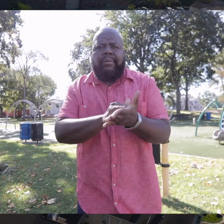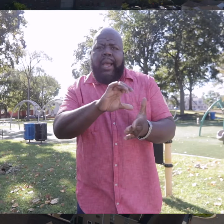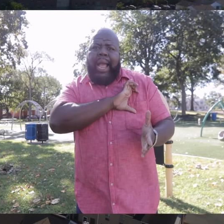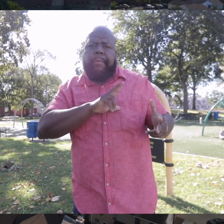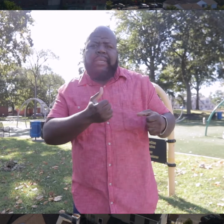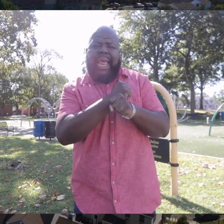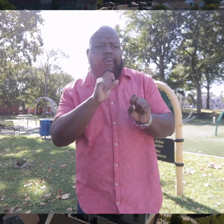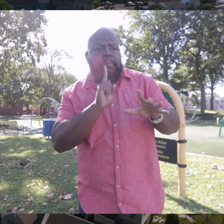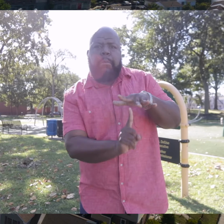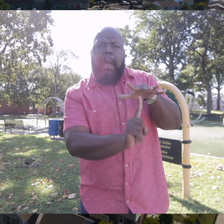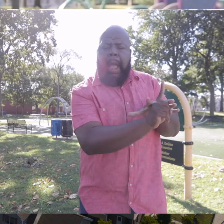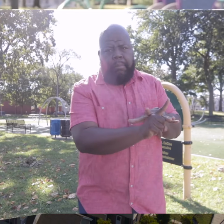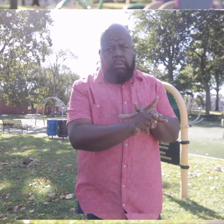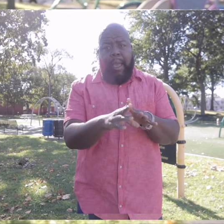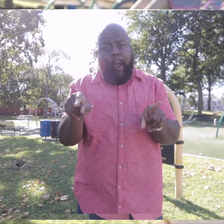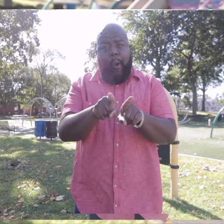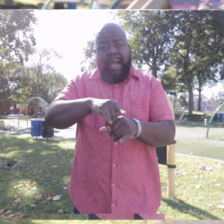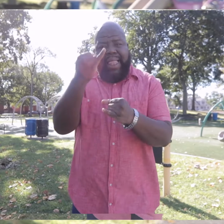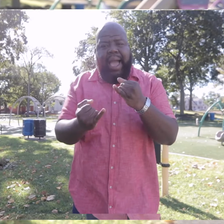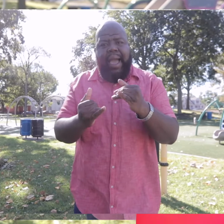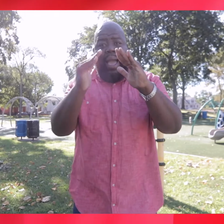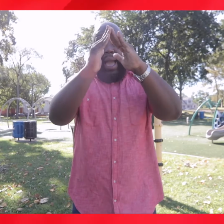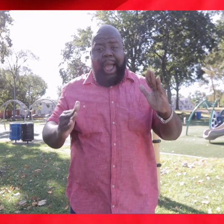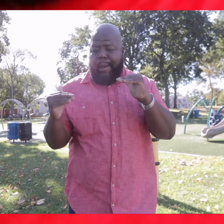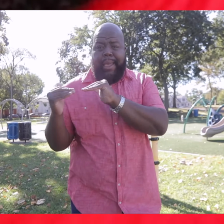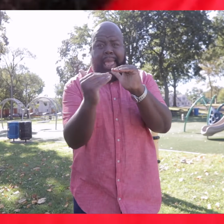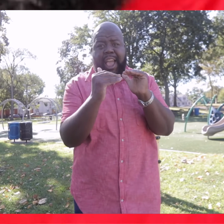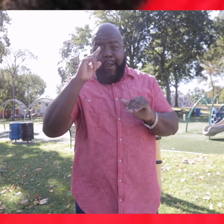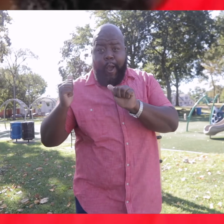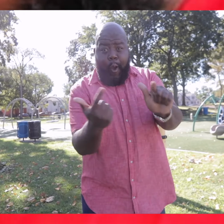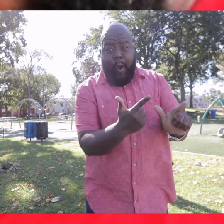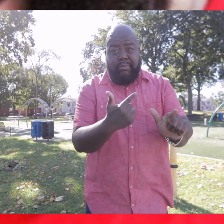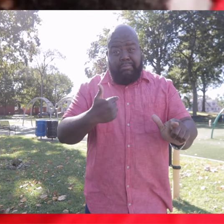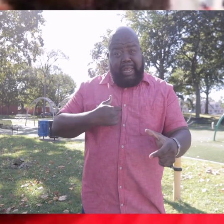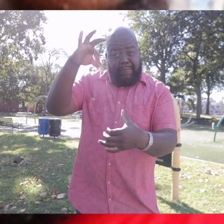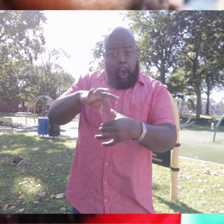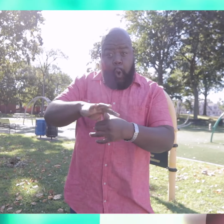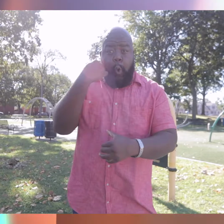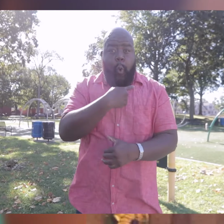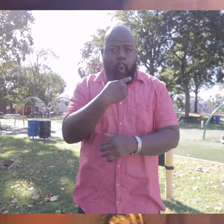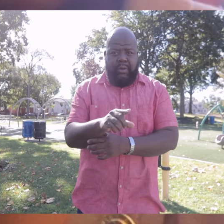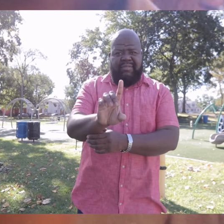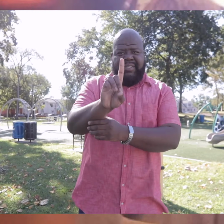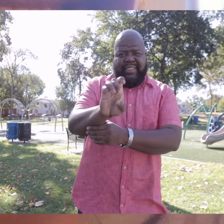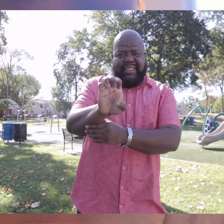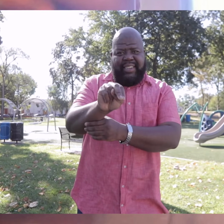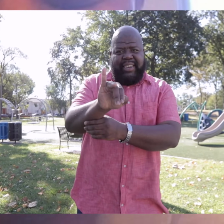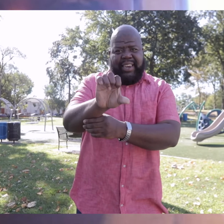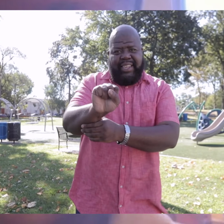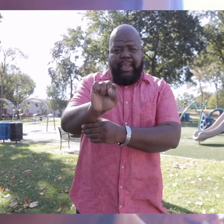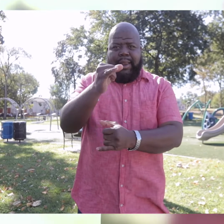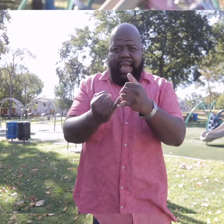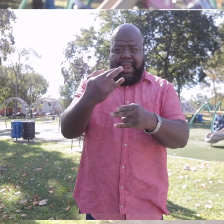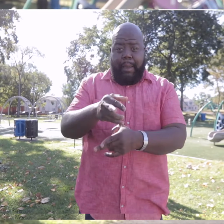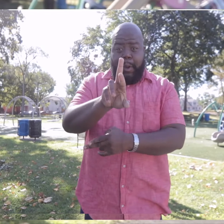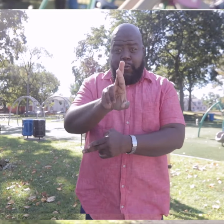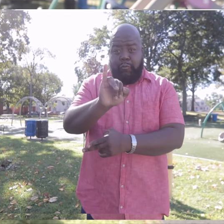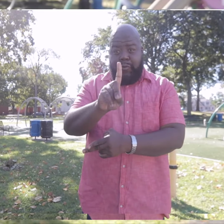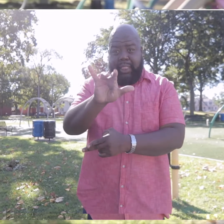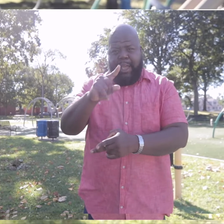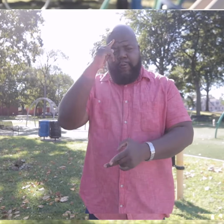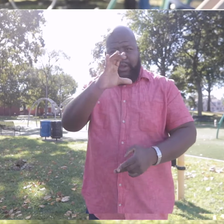the South Side. She has my support. I will be supporting her this coming November, November 2nd. Support